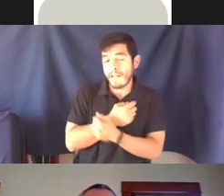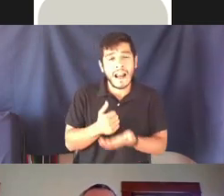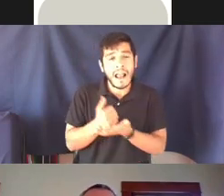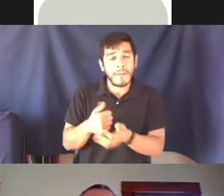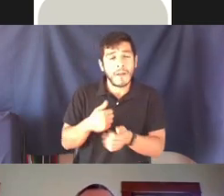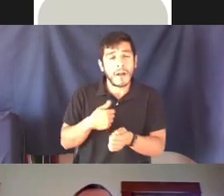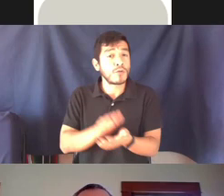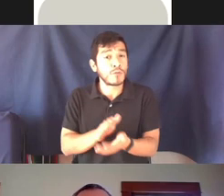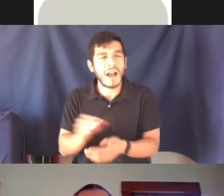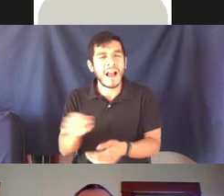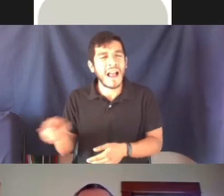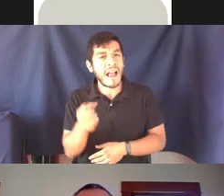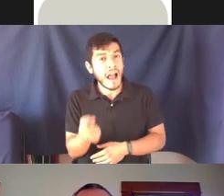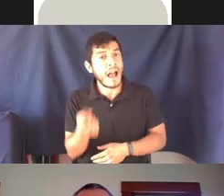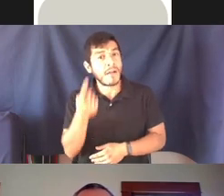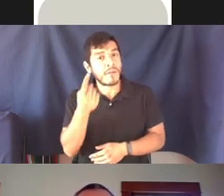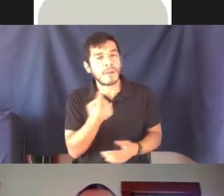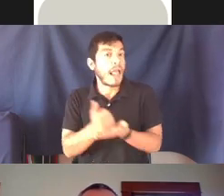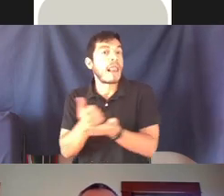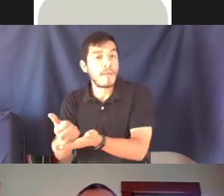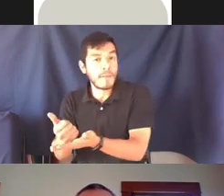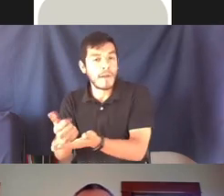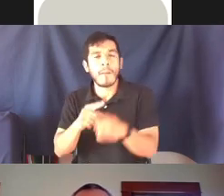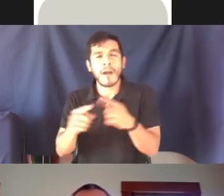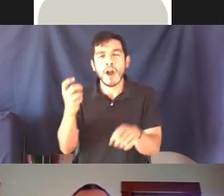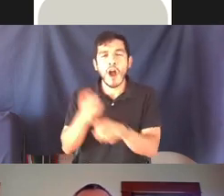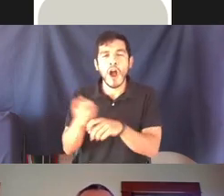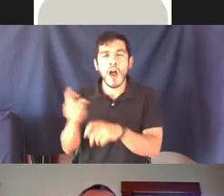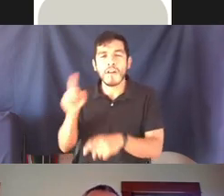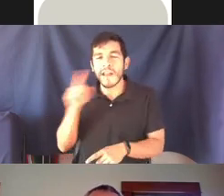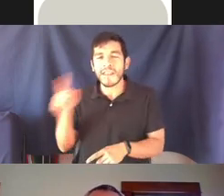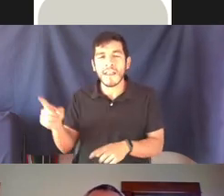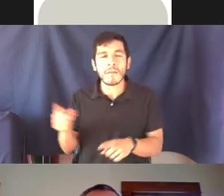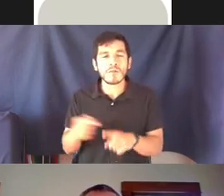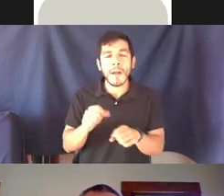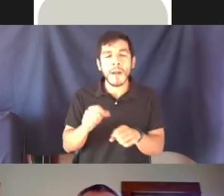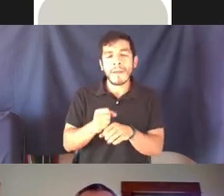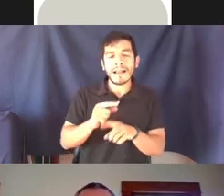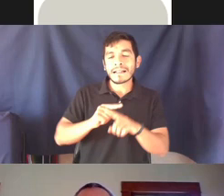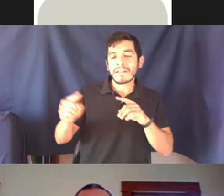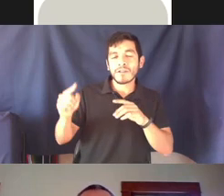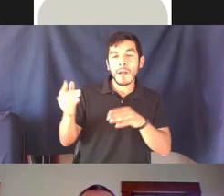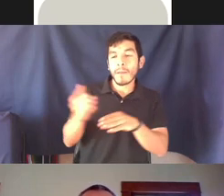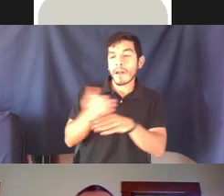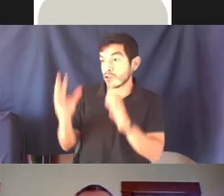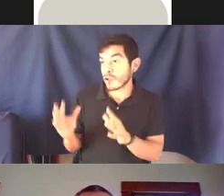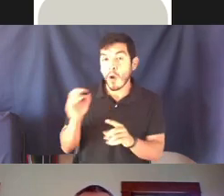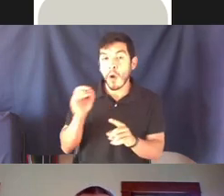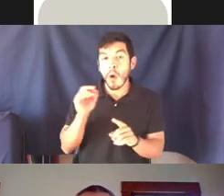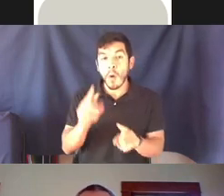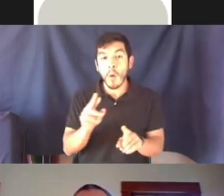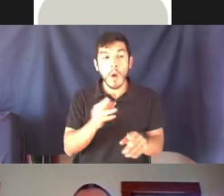helped, but it's hard for them to differentiate that from a teacher or an after school provider